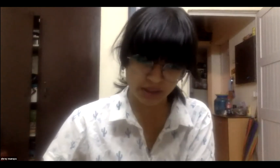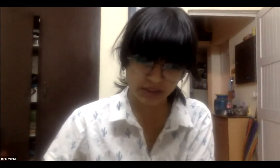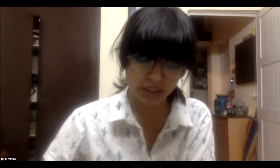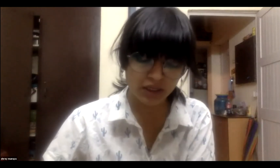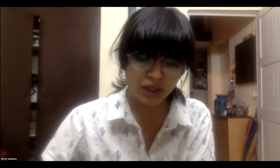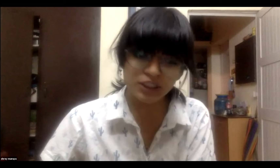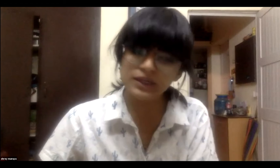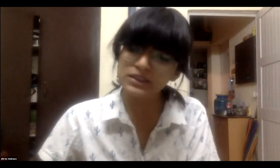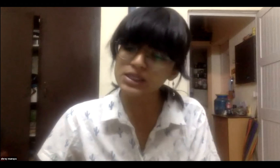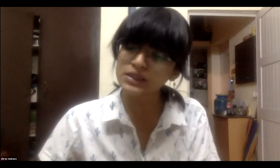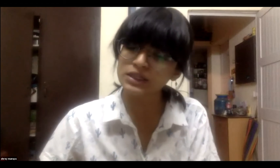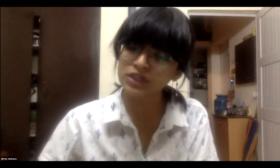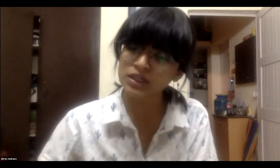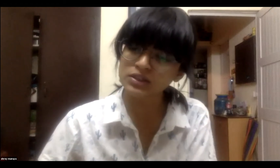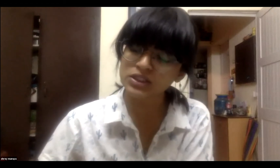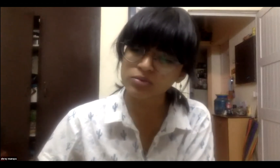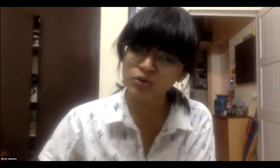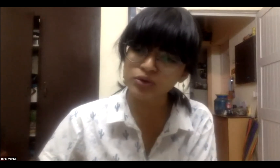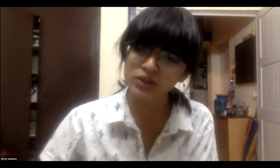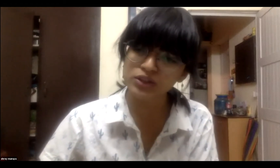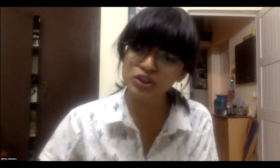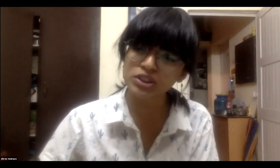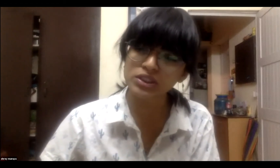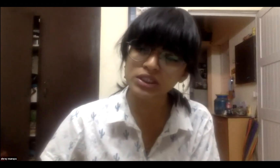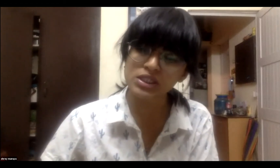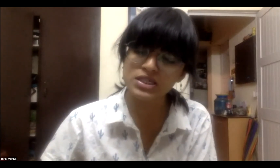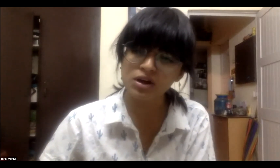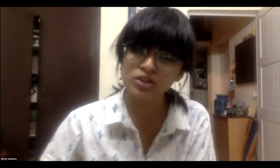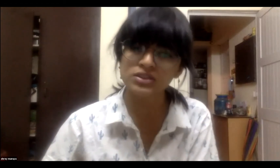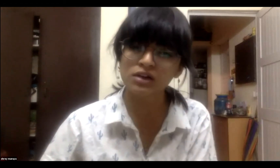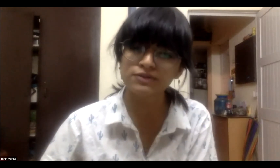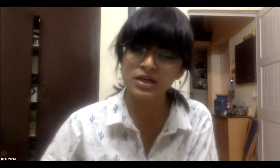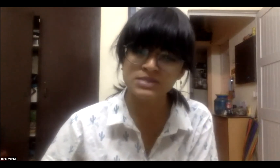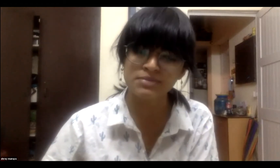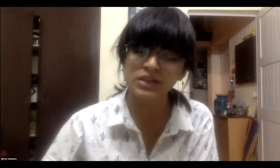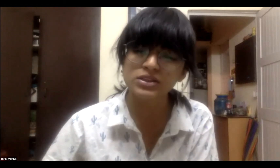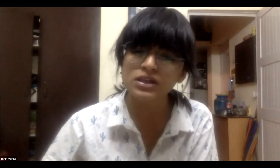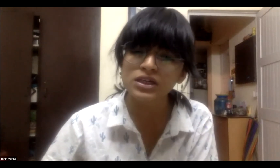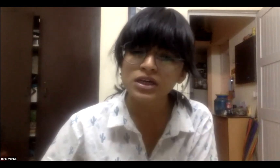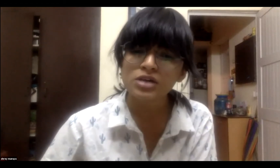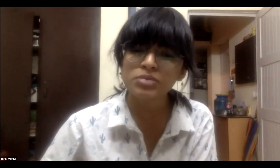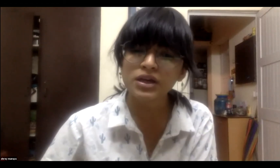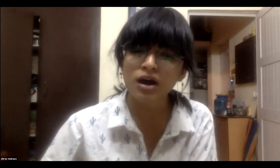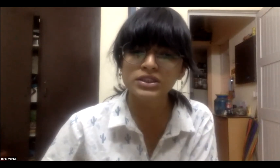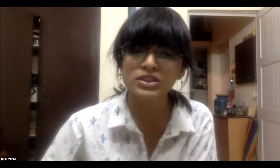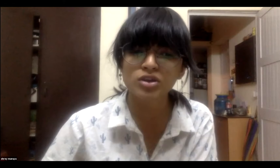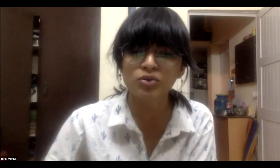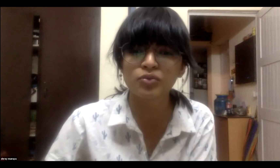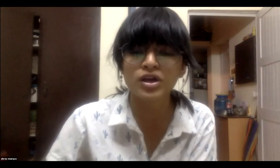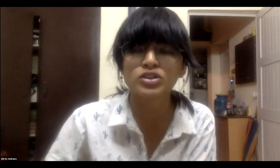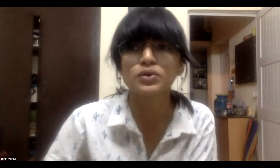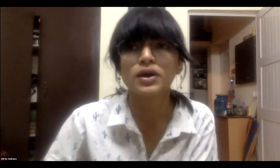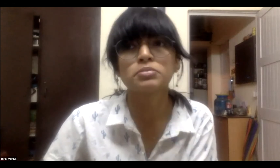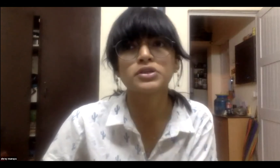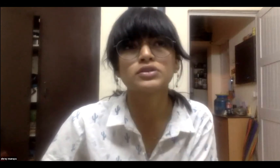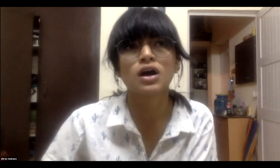his passing, she doesn't see herself taking the same role. Rather, she sees herself as mentoring Peel artists on